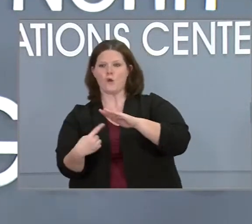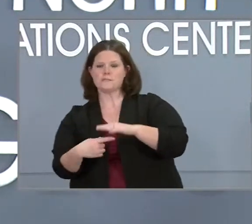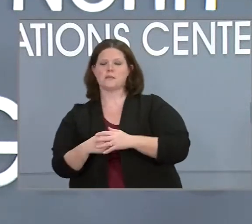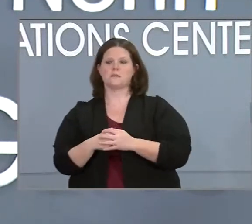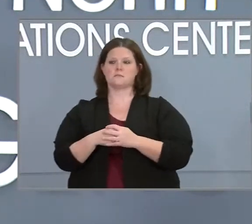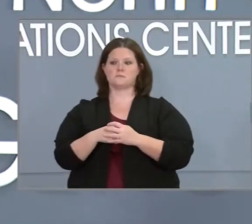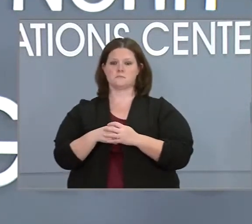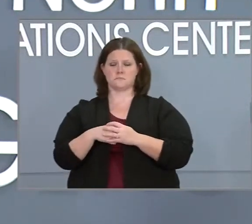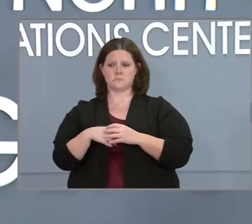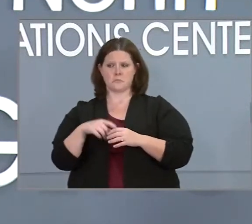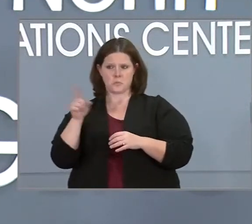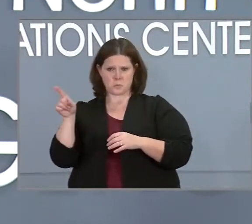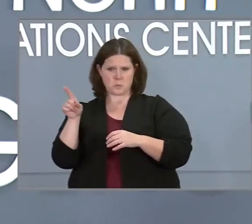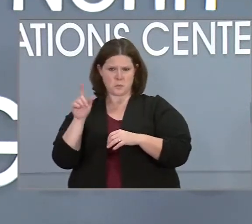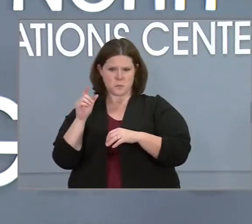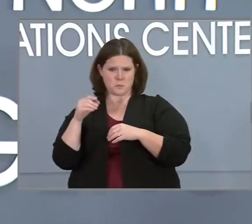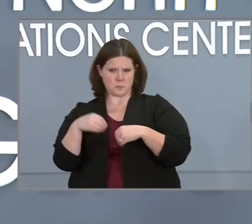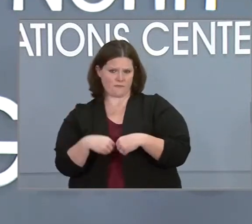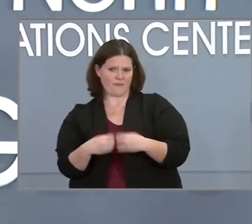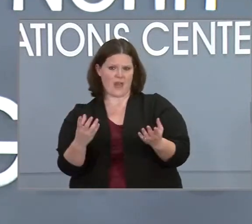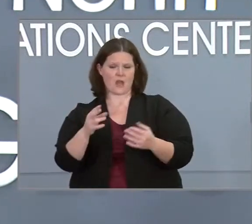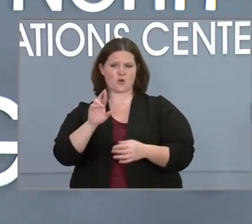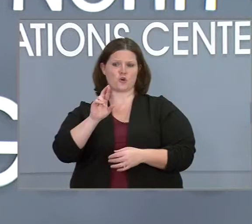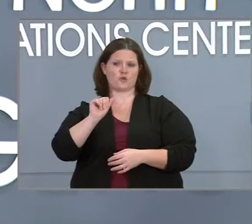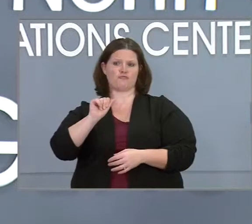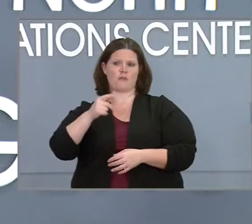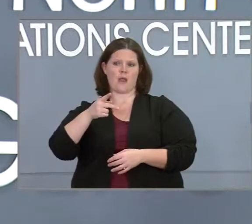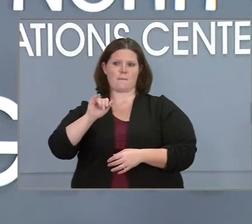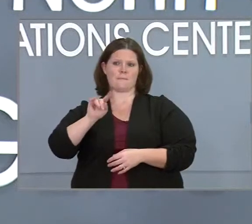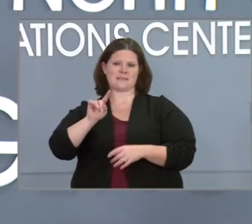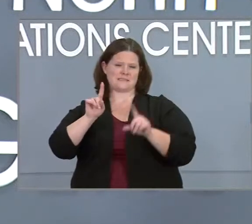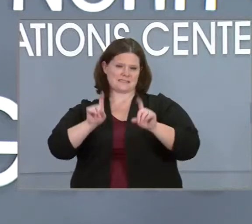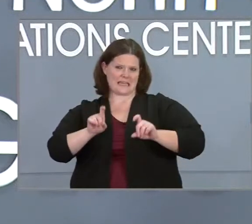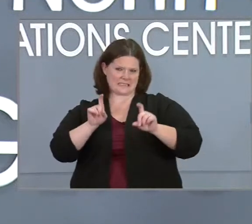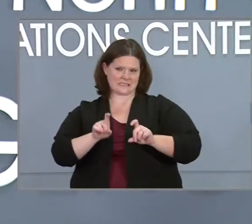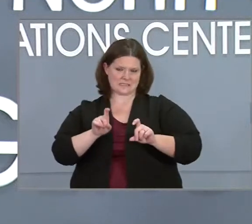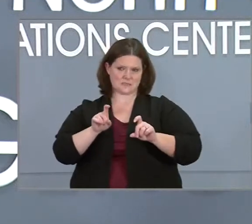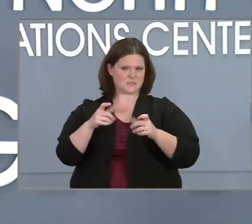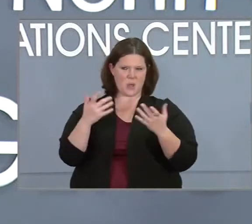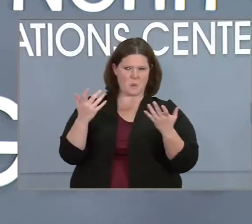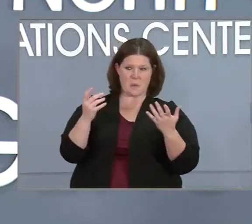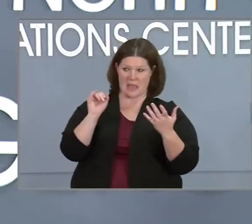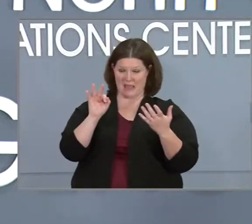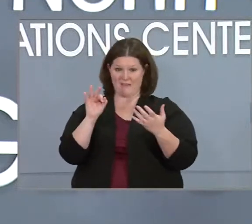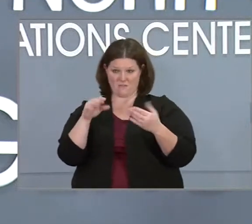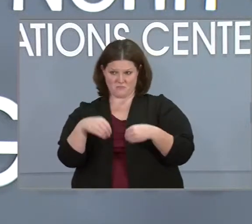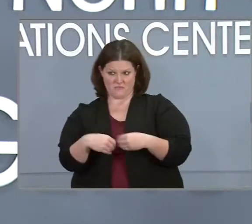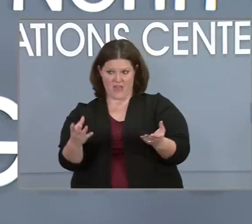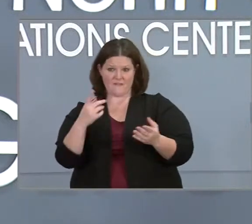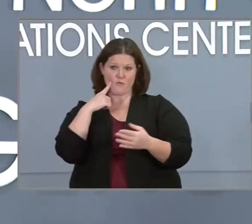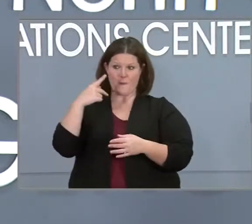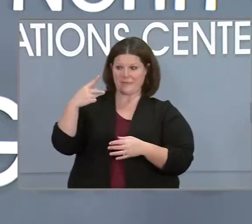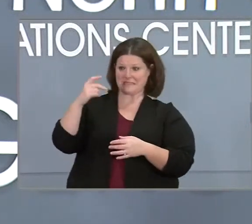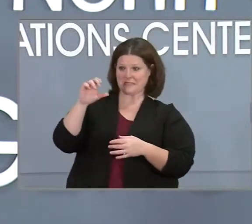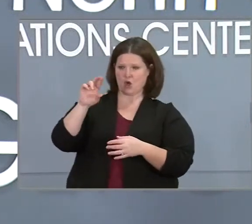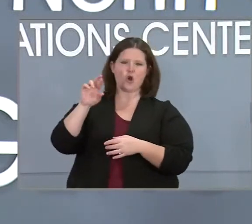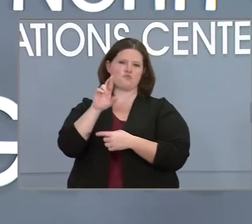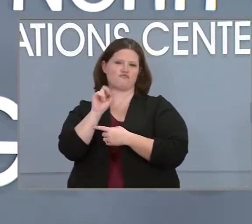making rapid tests available at schools? And what are the average turnaround times for PCR tests right